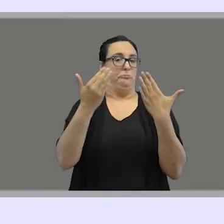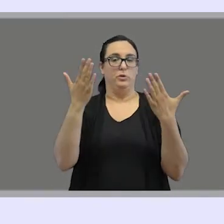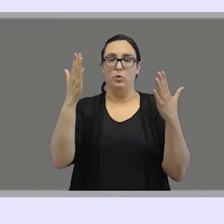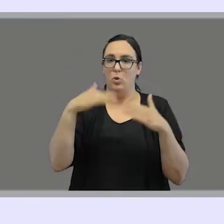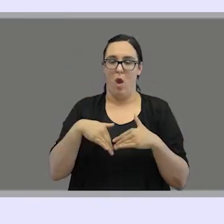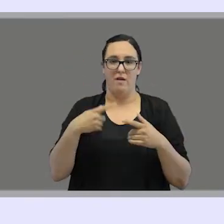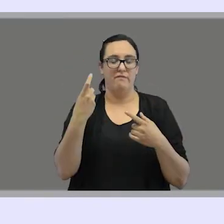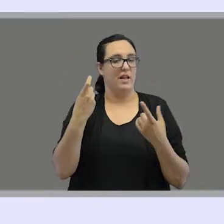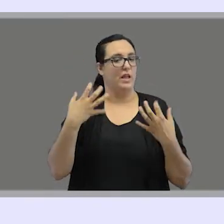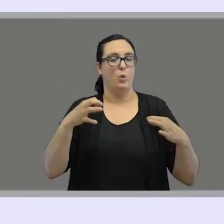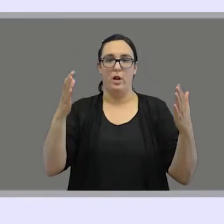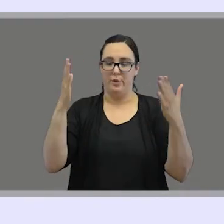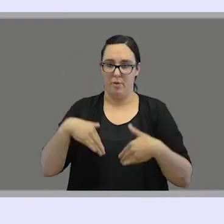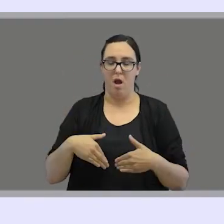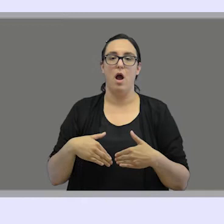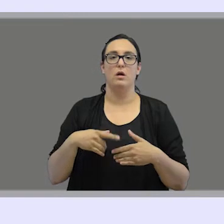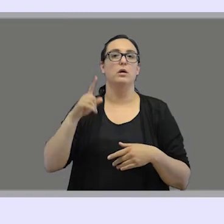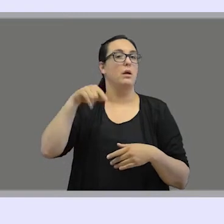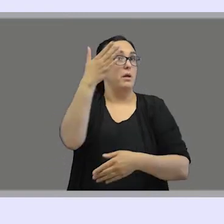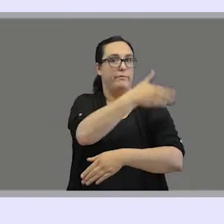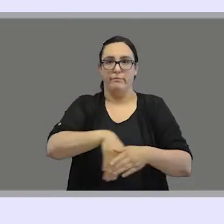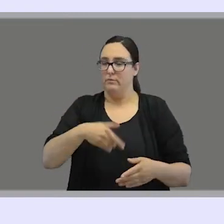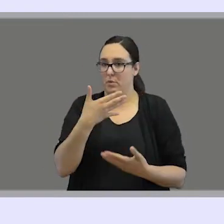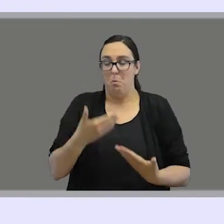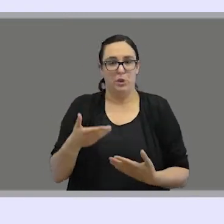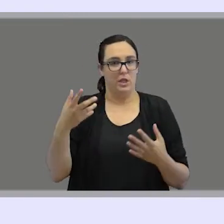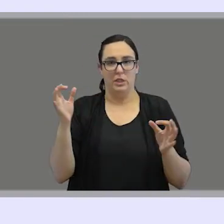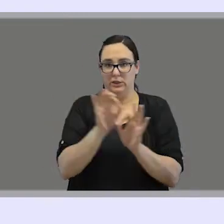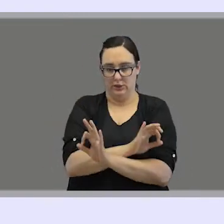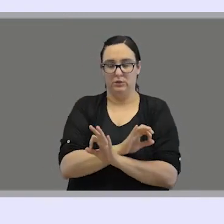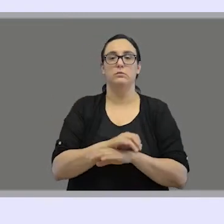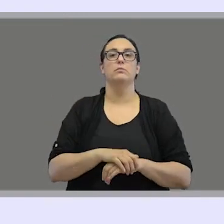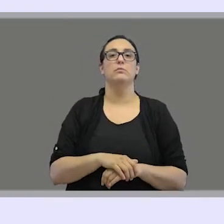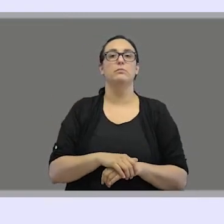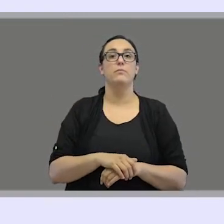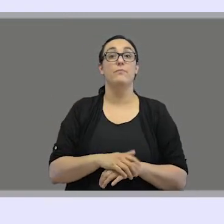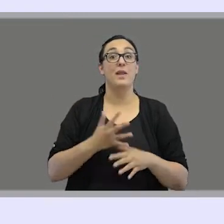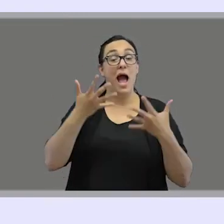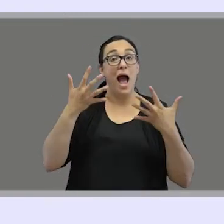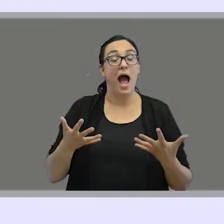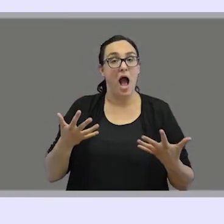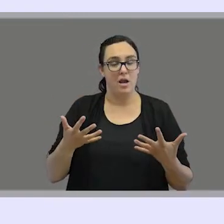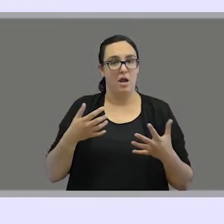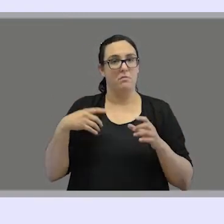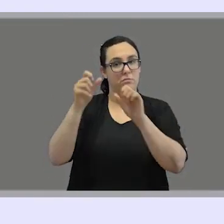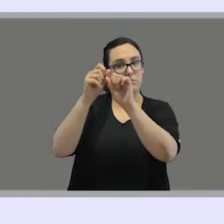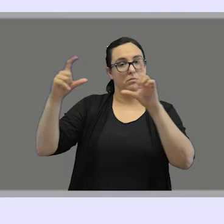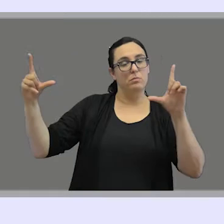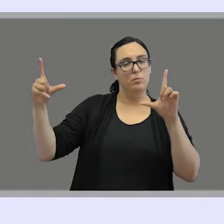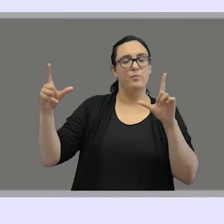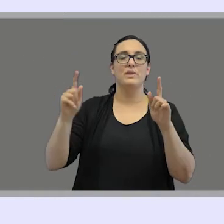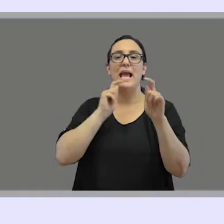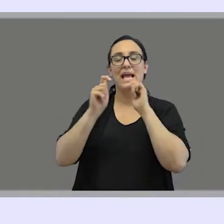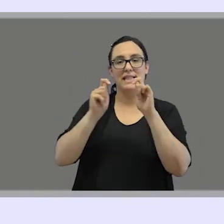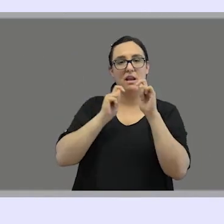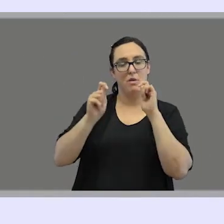natural way, and of course, as we mentioned earlier, cuts off. And now you will see the starting